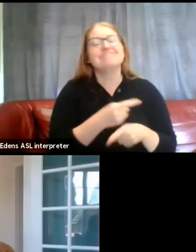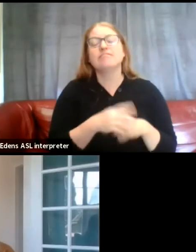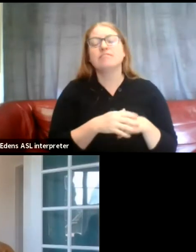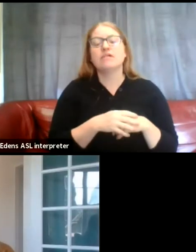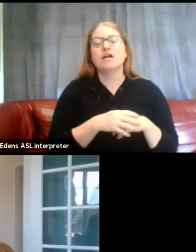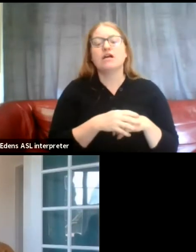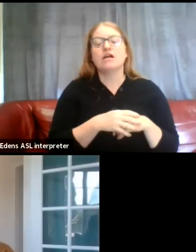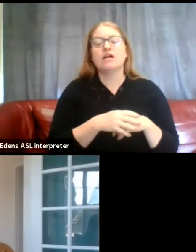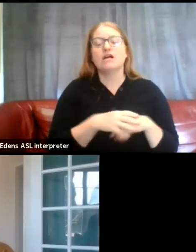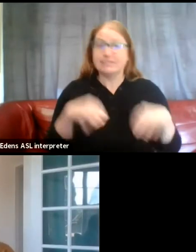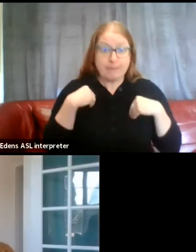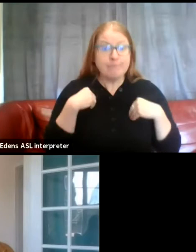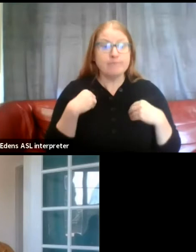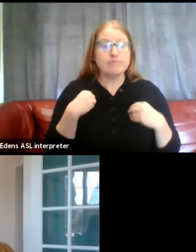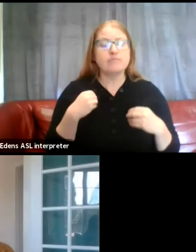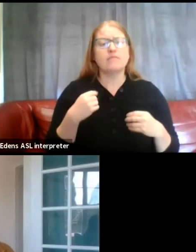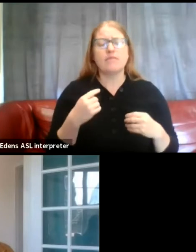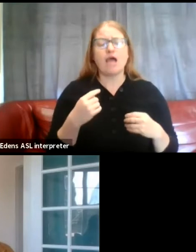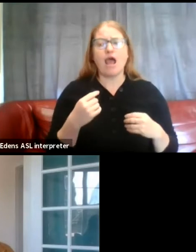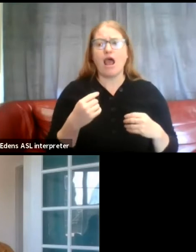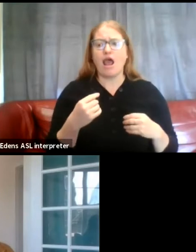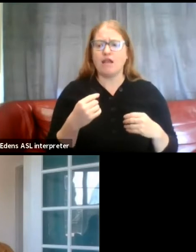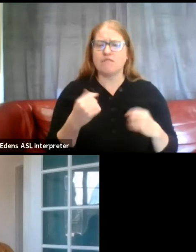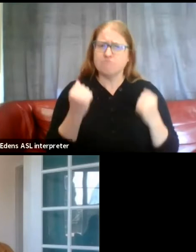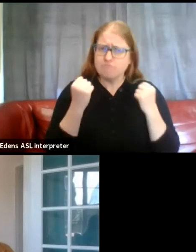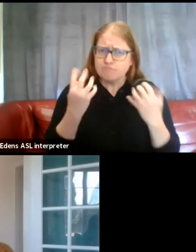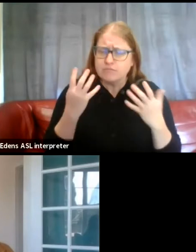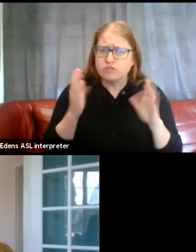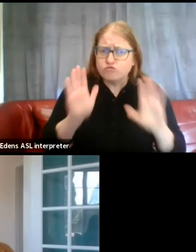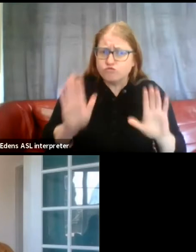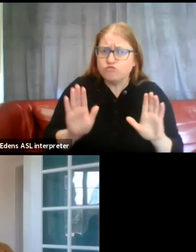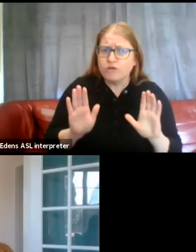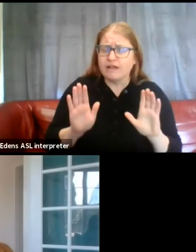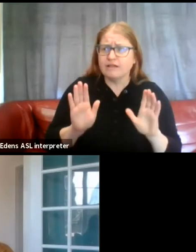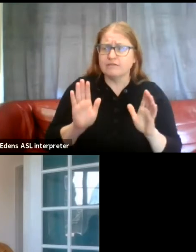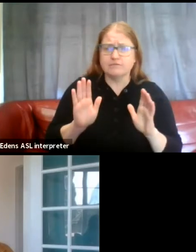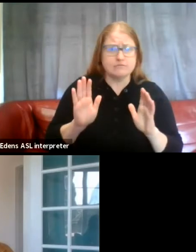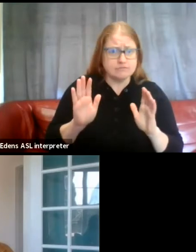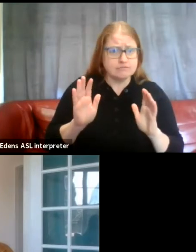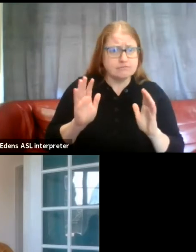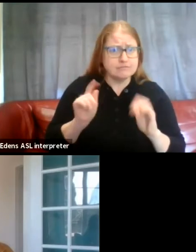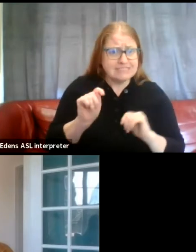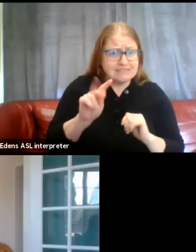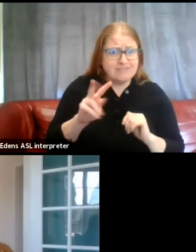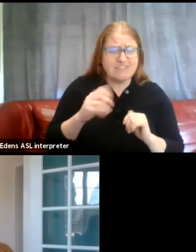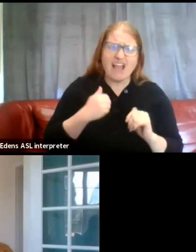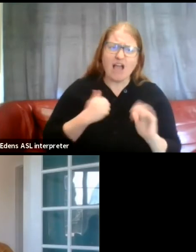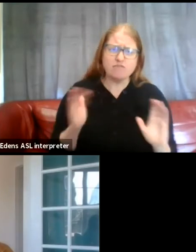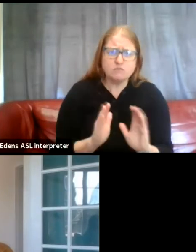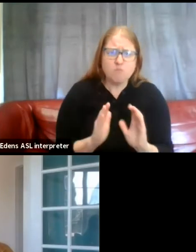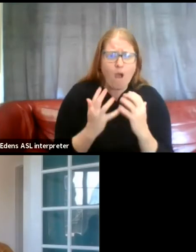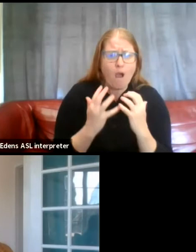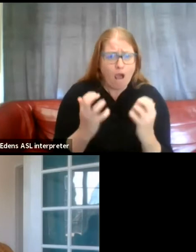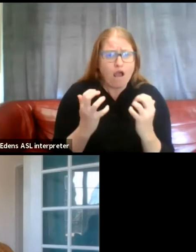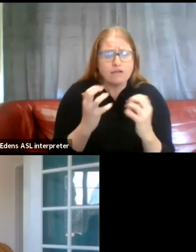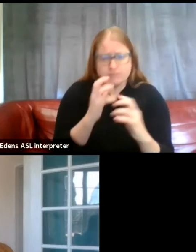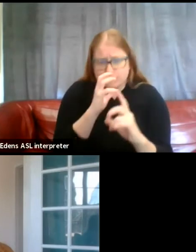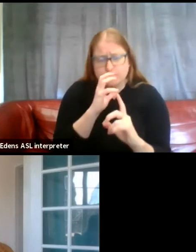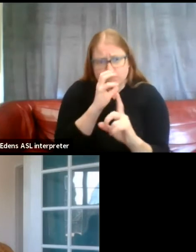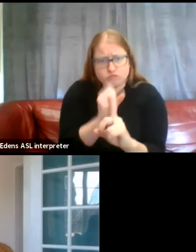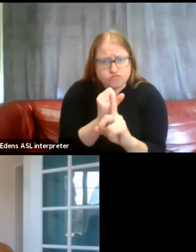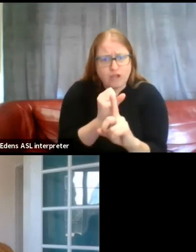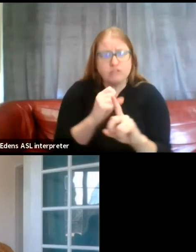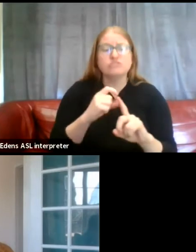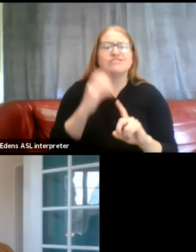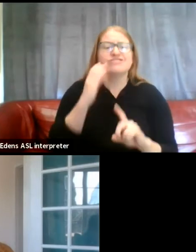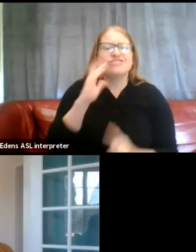And as I say, a lot of the really great shows here had relatively small audiences. So, you know,